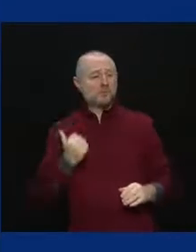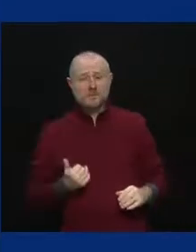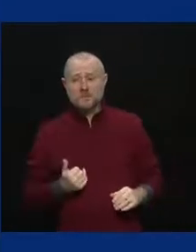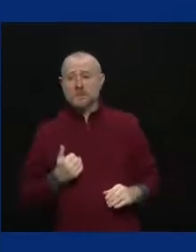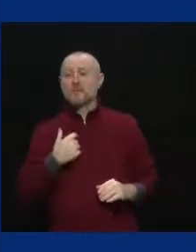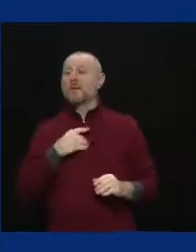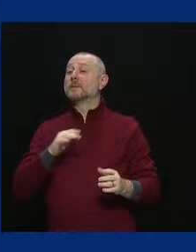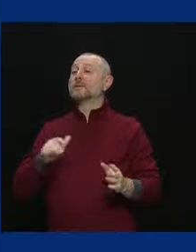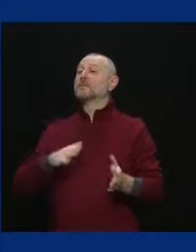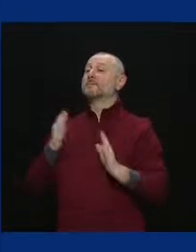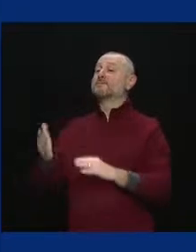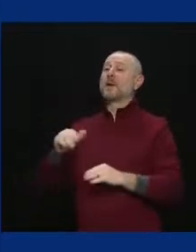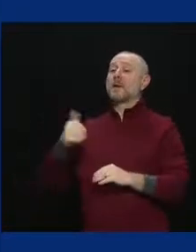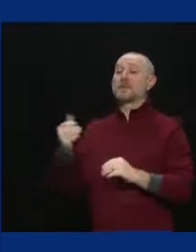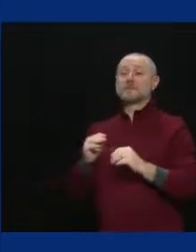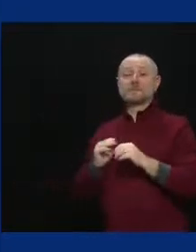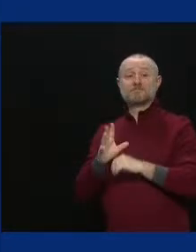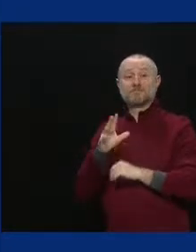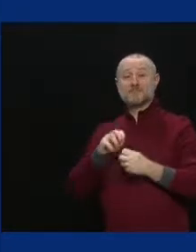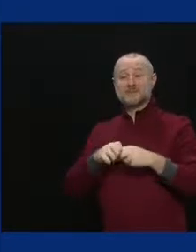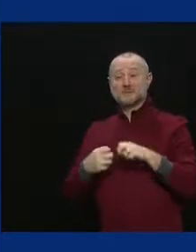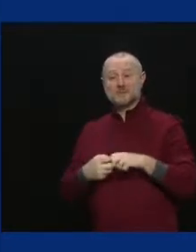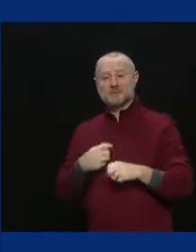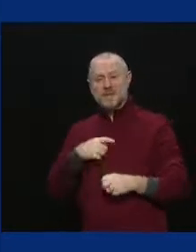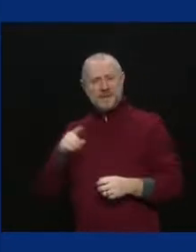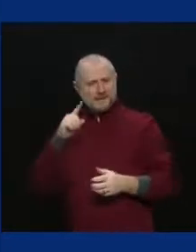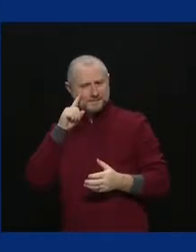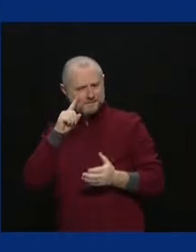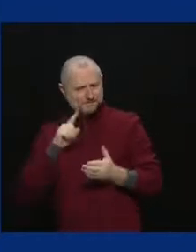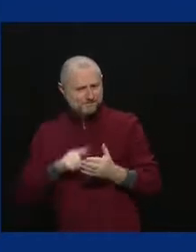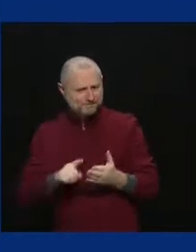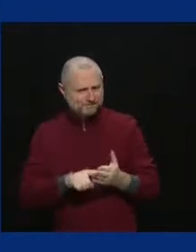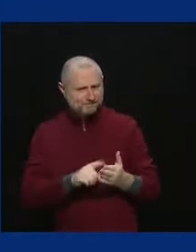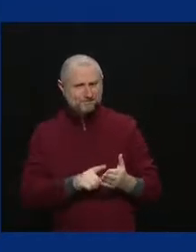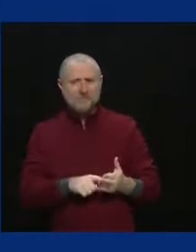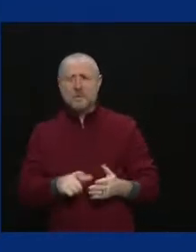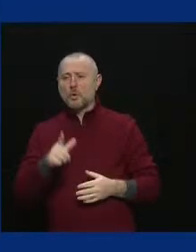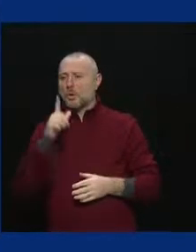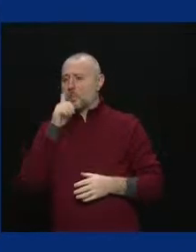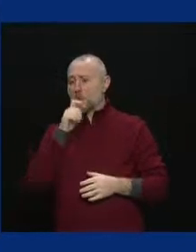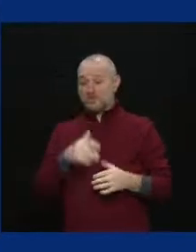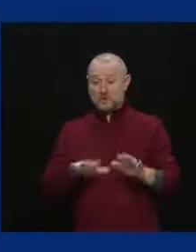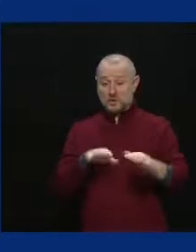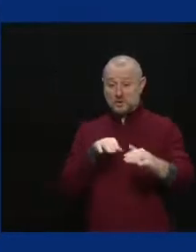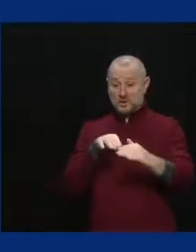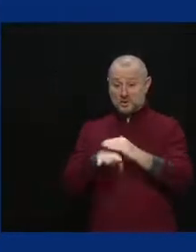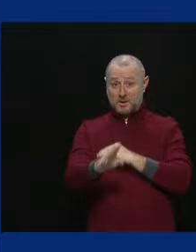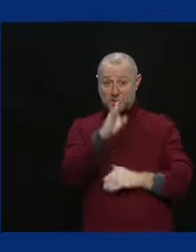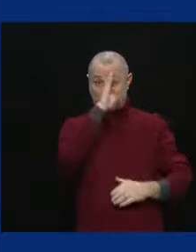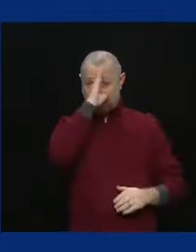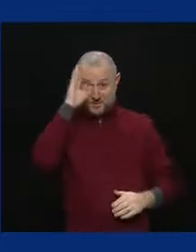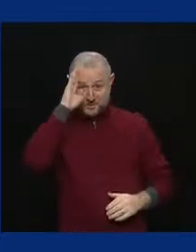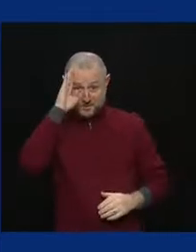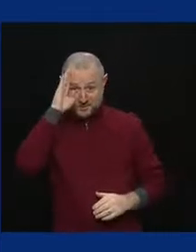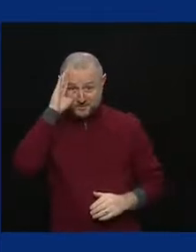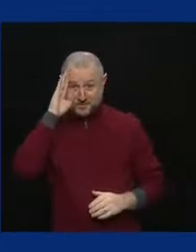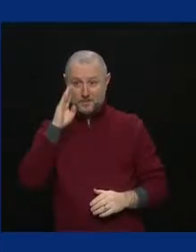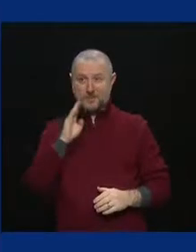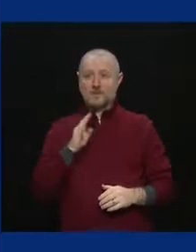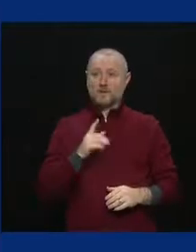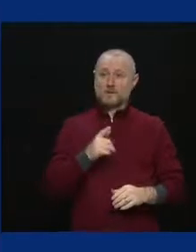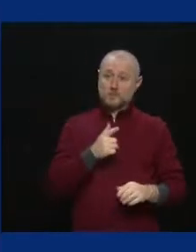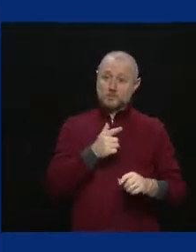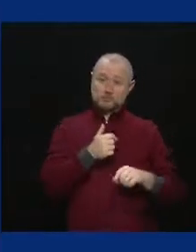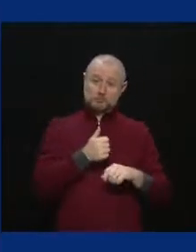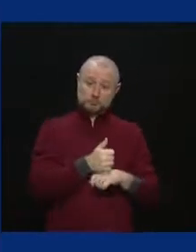raised a couple weeks ago is asking the question, is everybody who's in the hospital for COVID, as we're